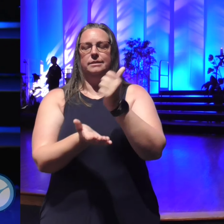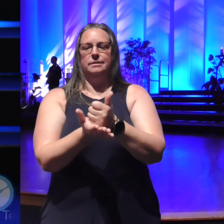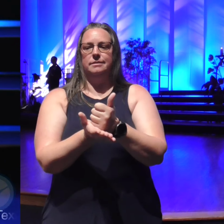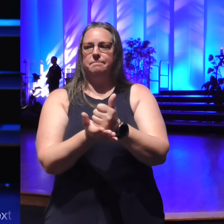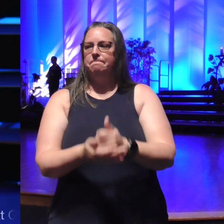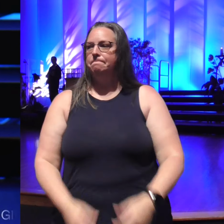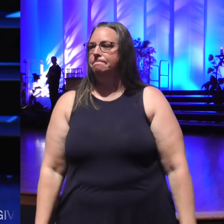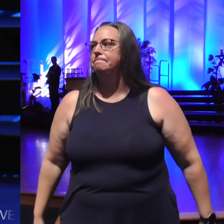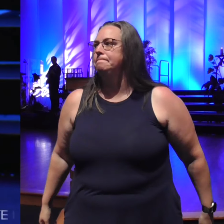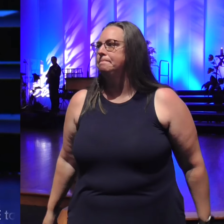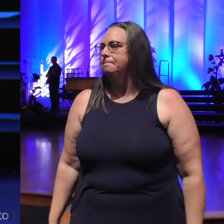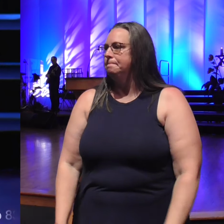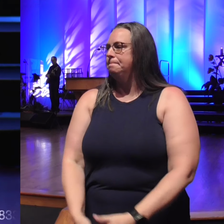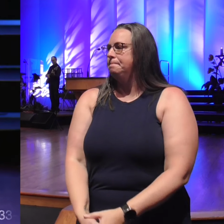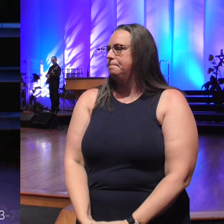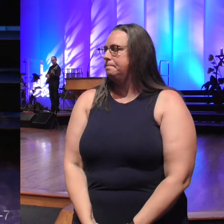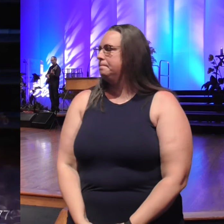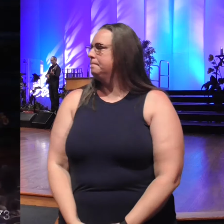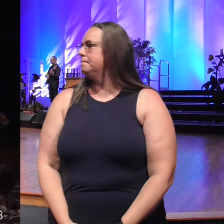is.